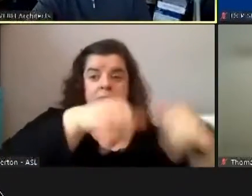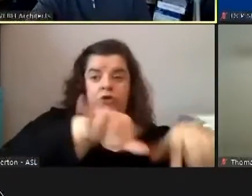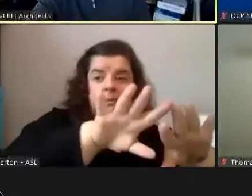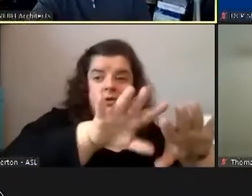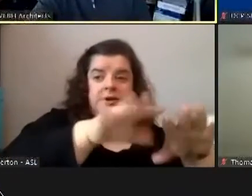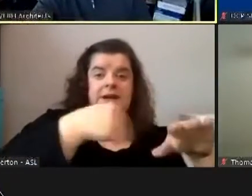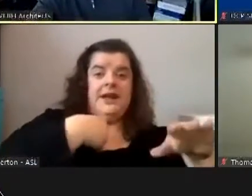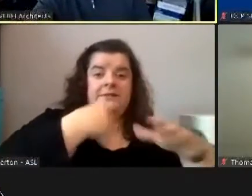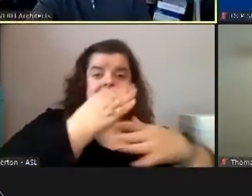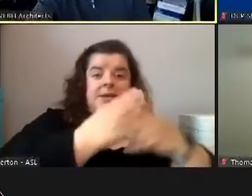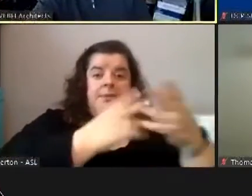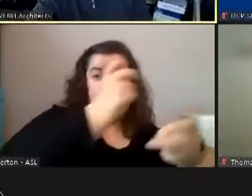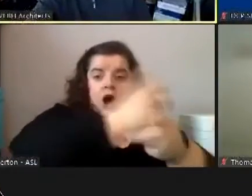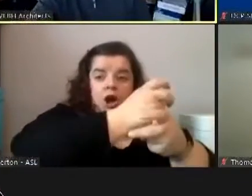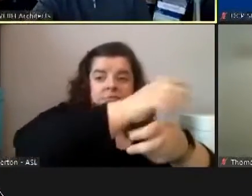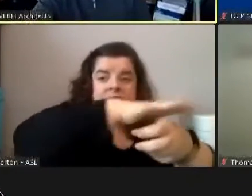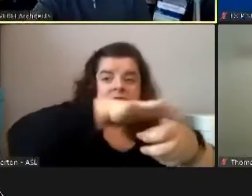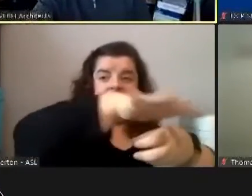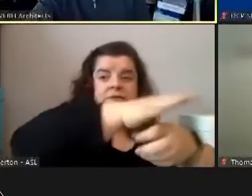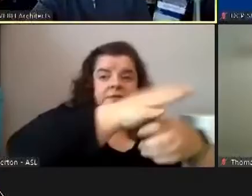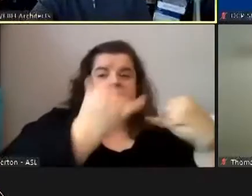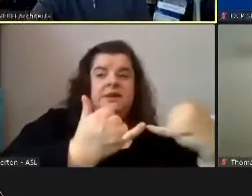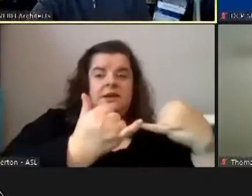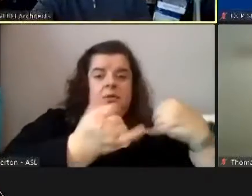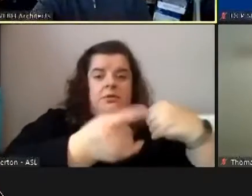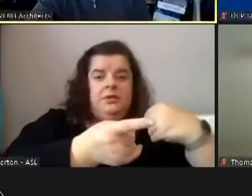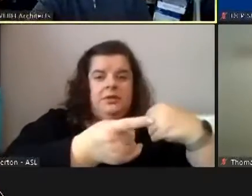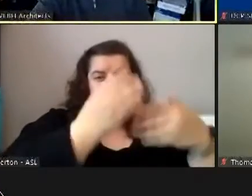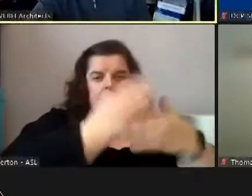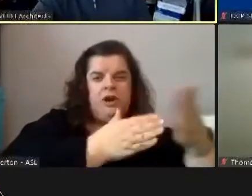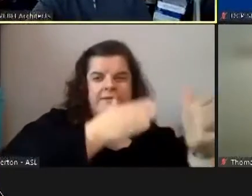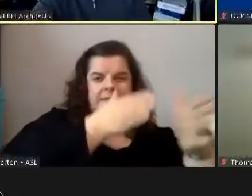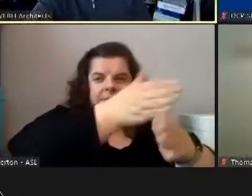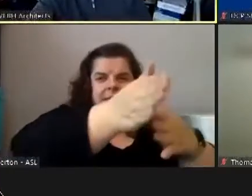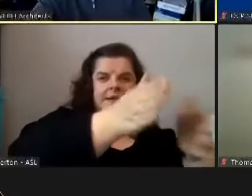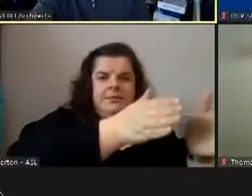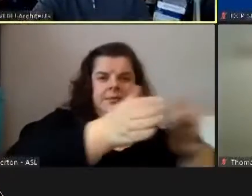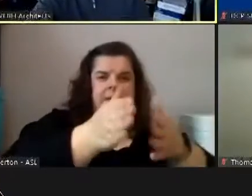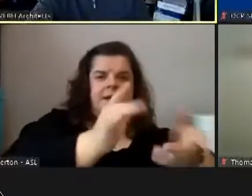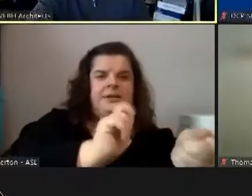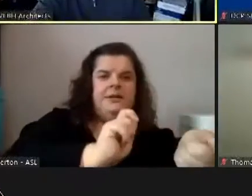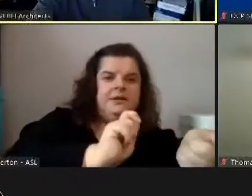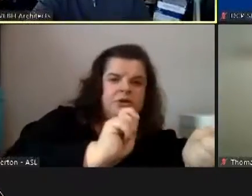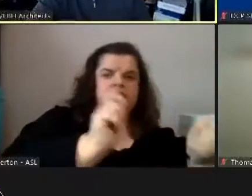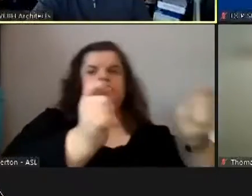surface there right now. We're part of the master plan is to ultimately convert that to green space.